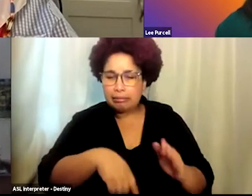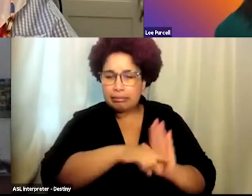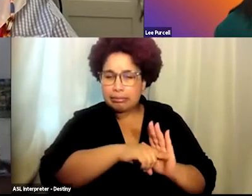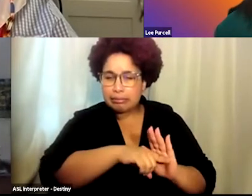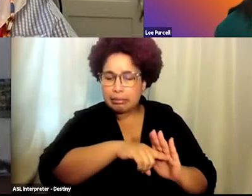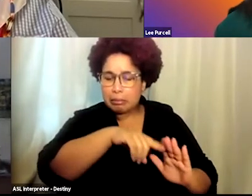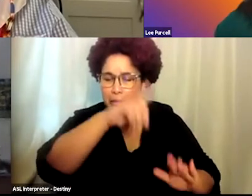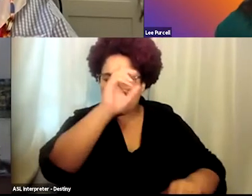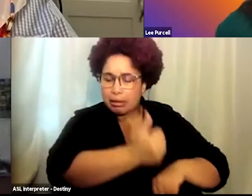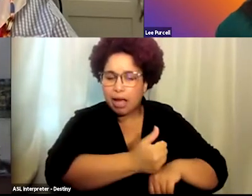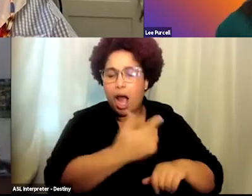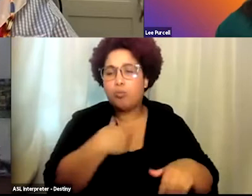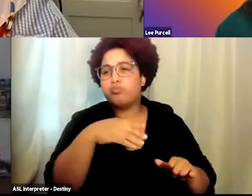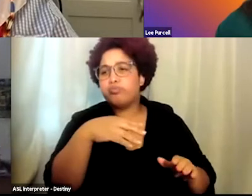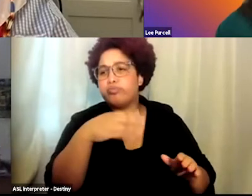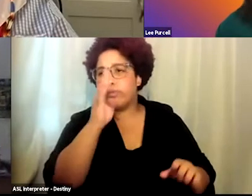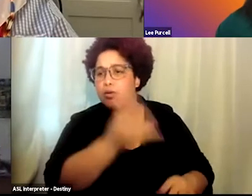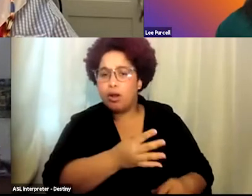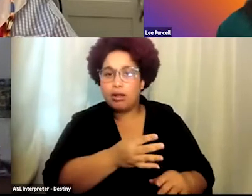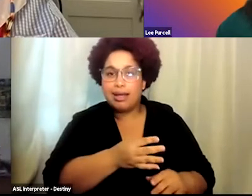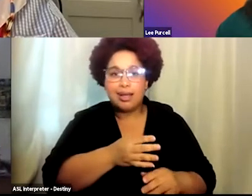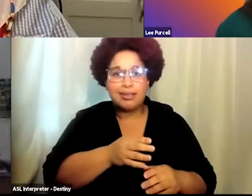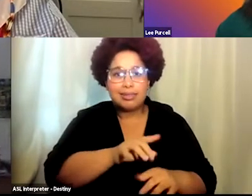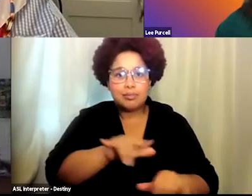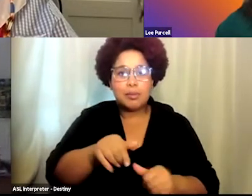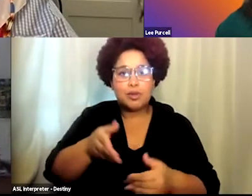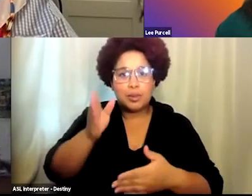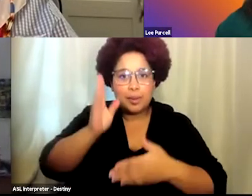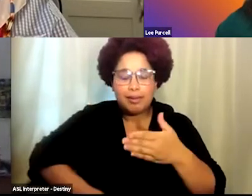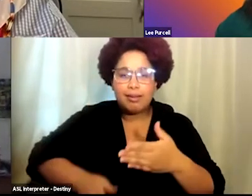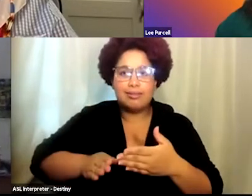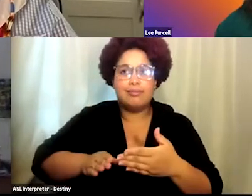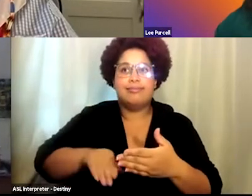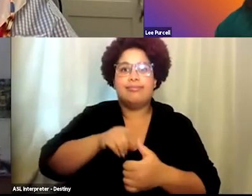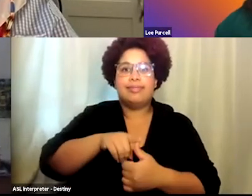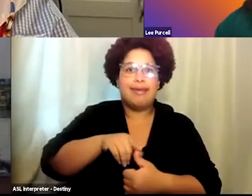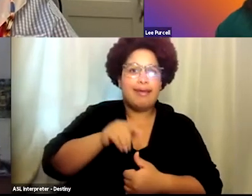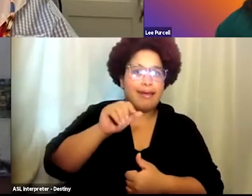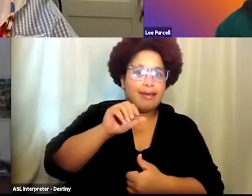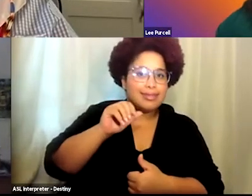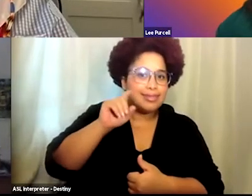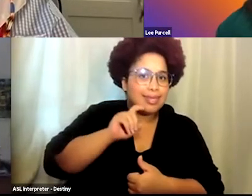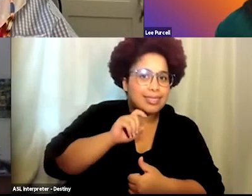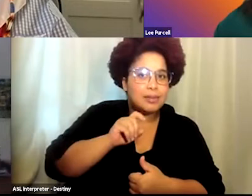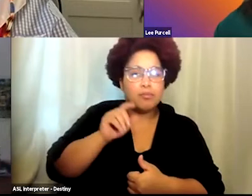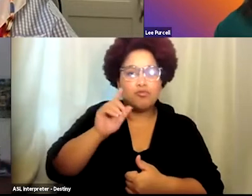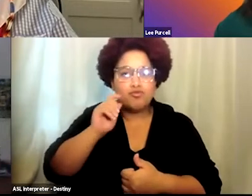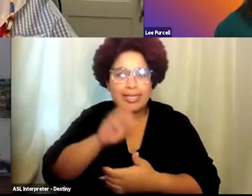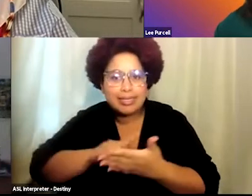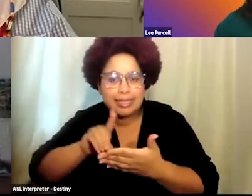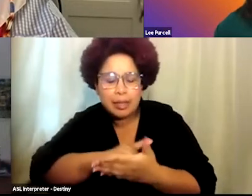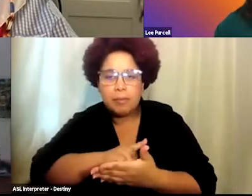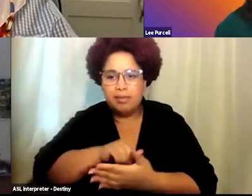to end racism, sexism, and all forms of discrimination, but not ageism.